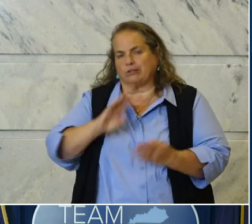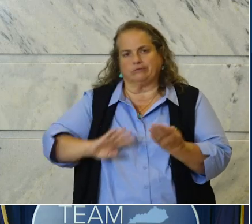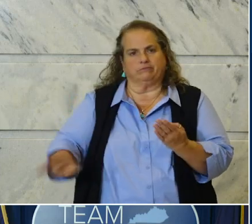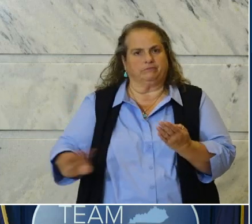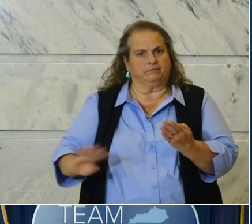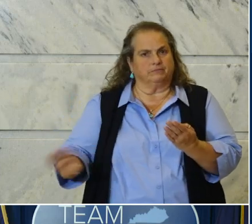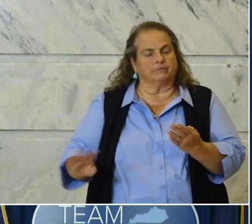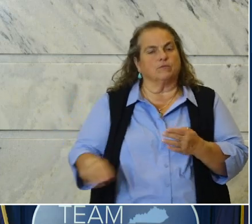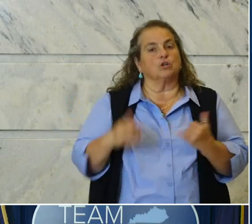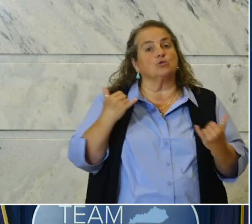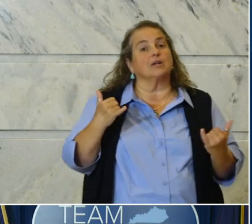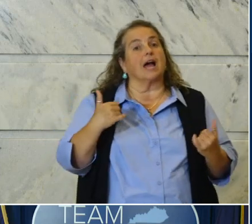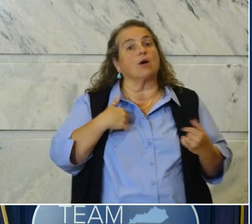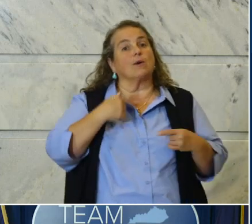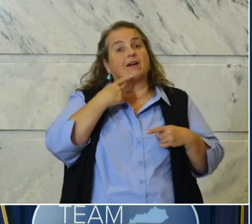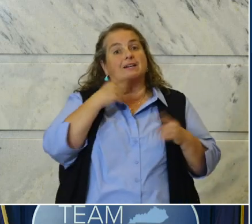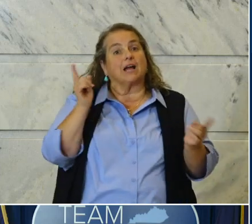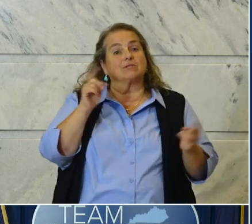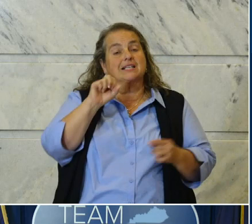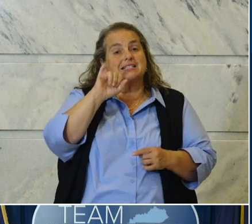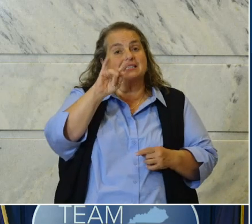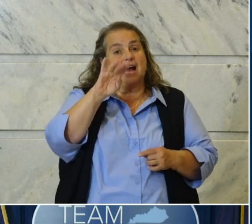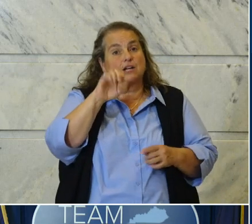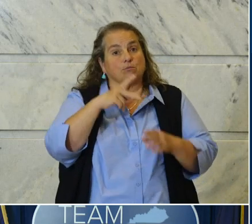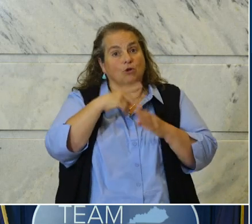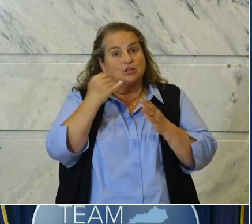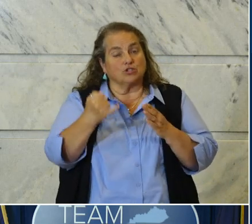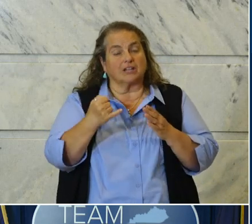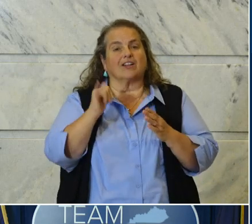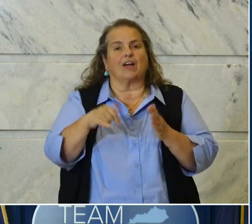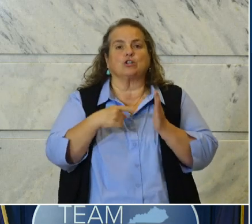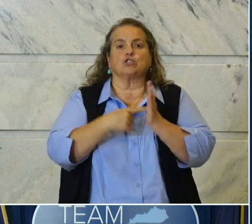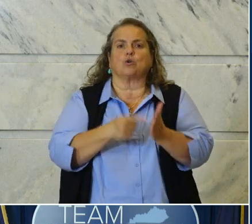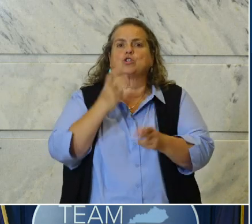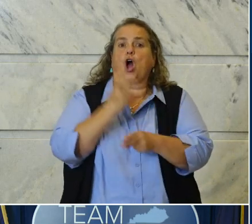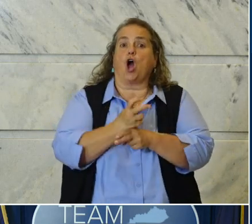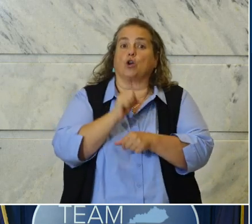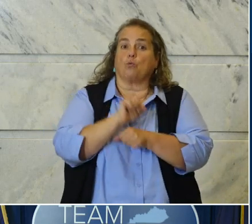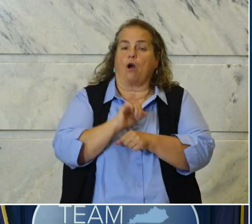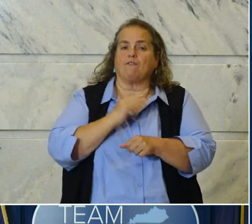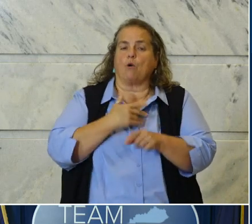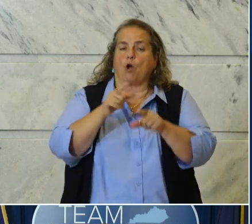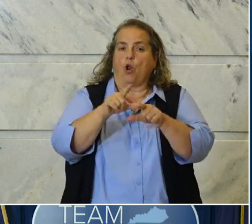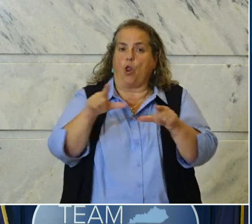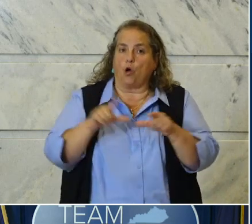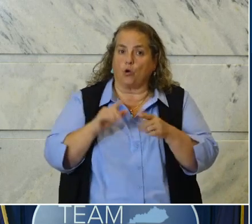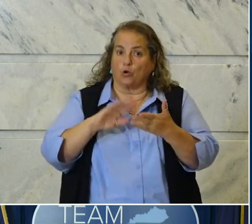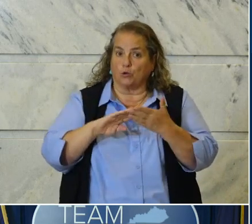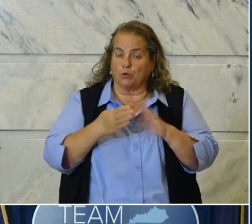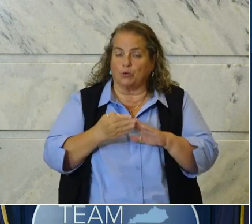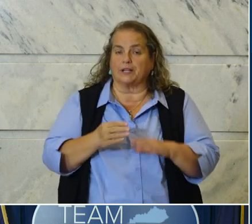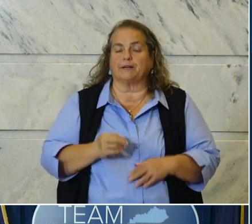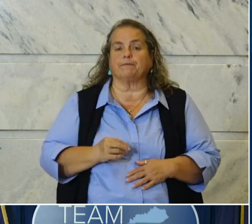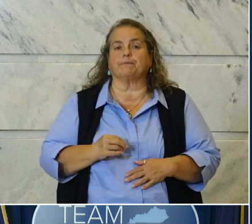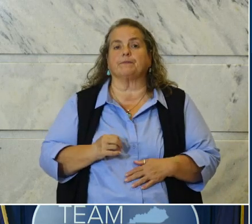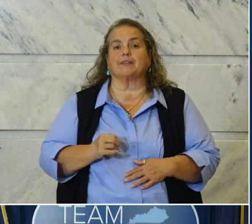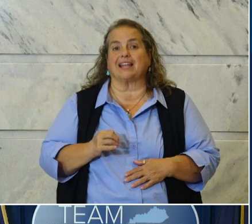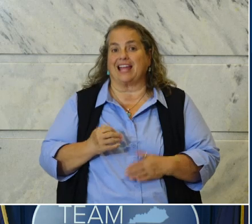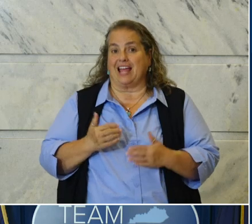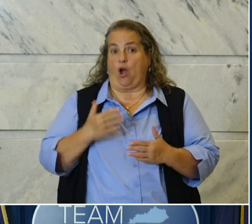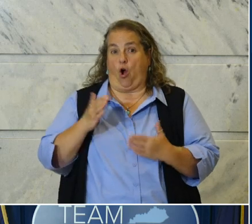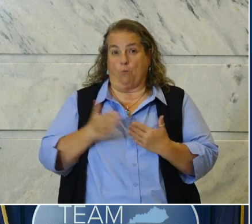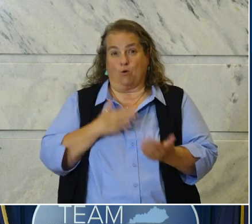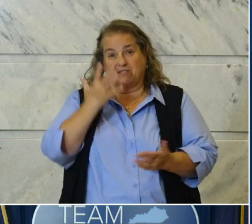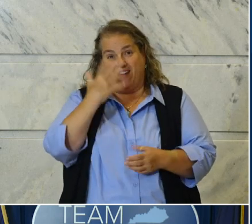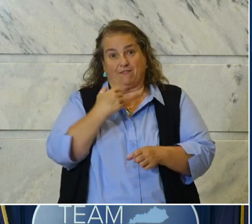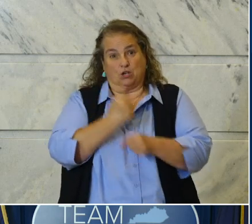announcing an exciting project that showcases the hard work of our local communities and will spur economic growth. After nearly 5 years of